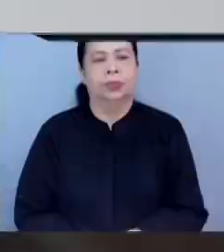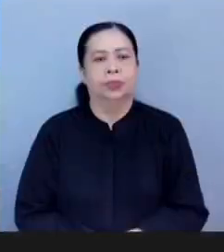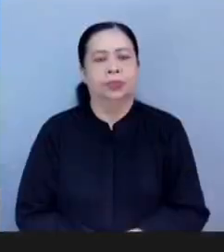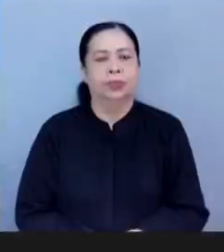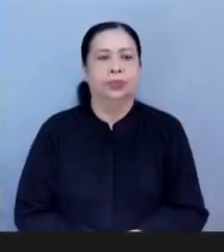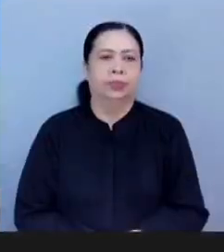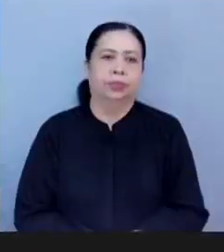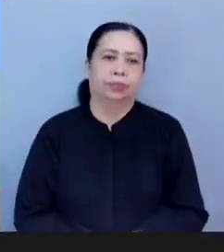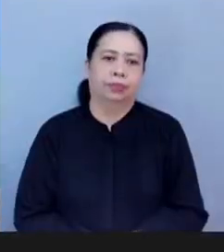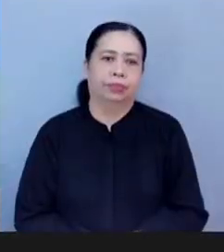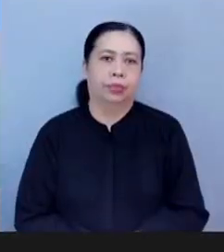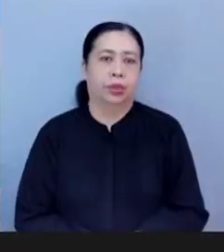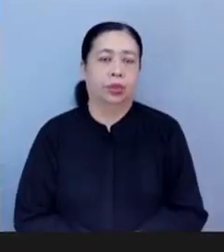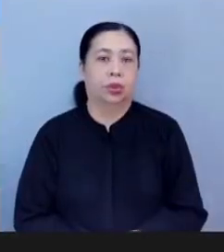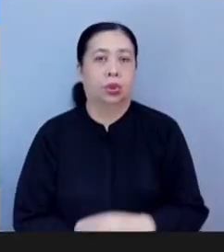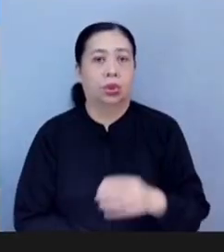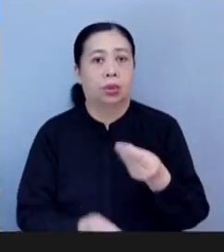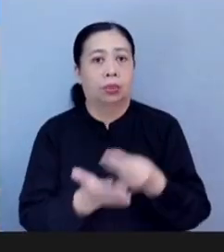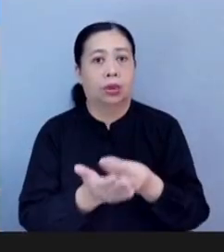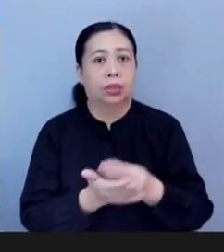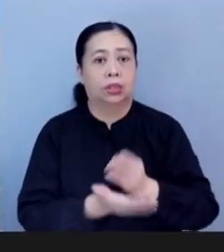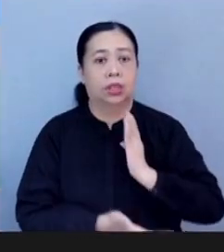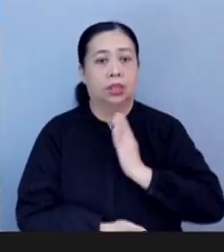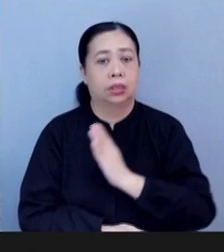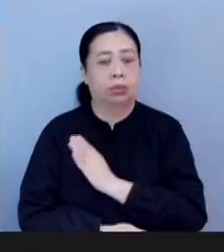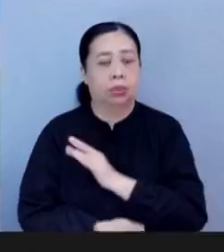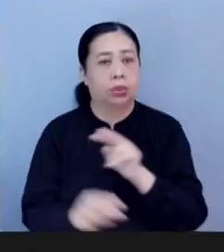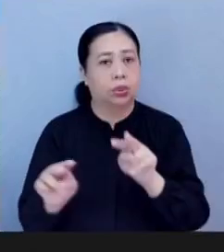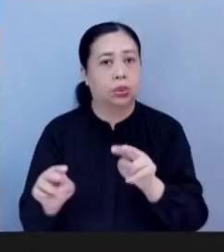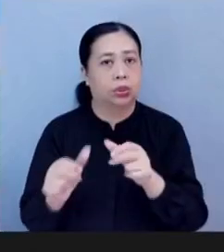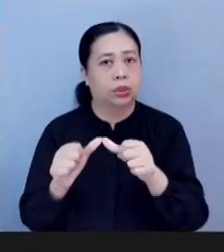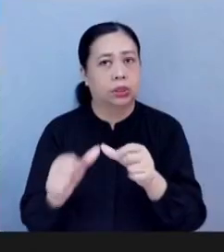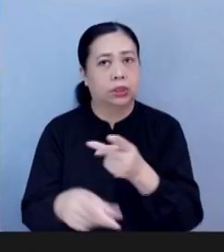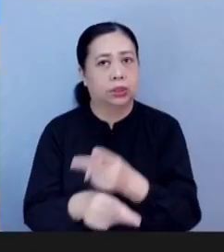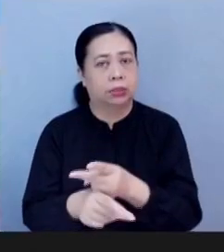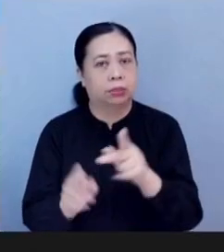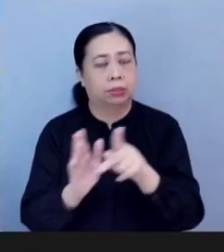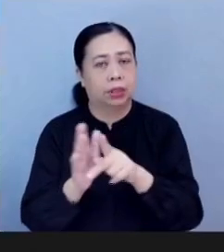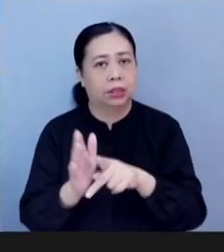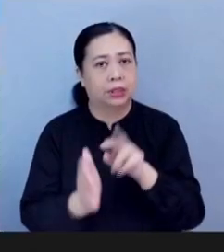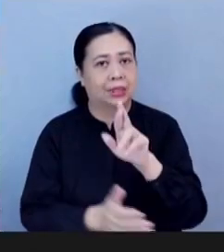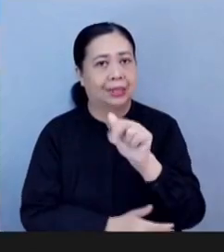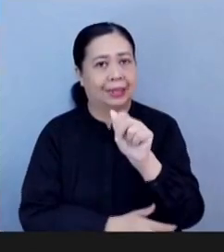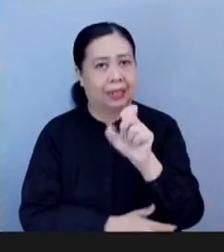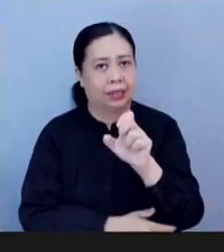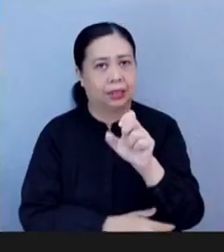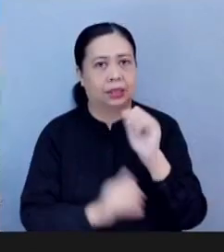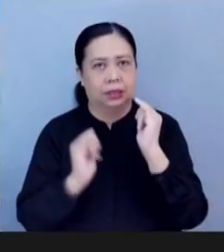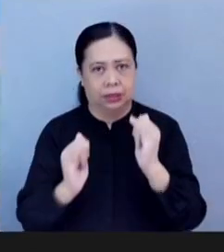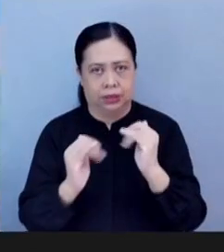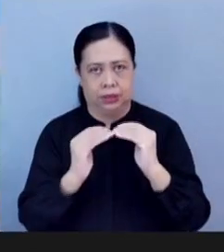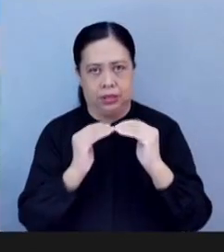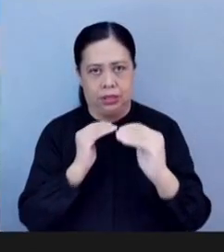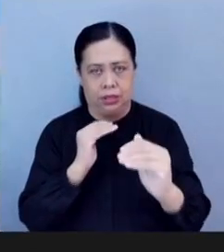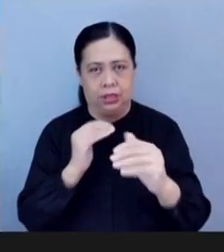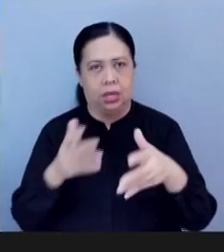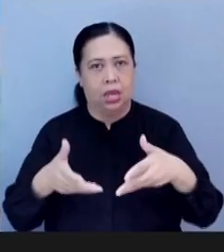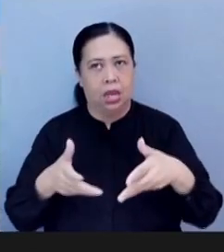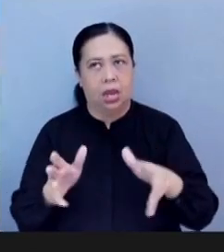The Monetary Board noted that keeping the policy rate steady will allow